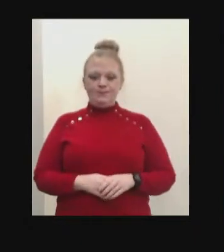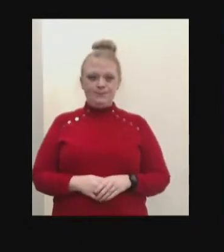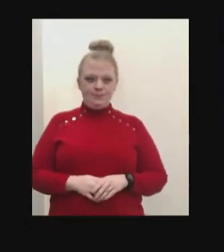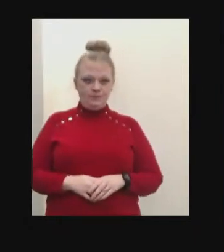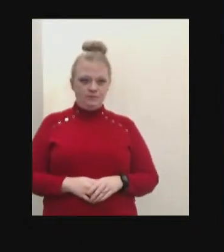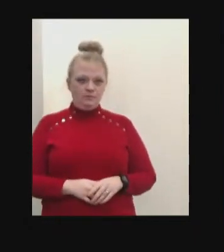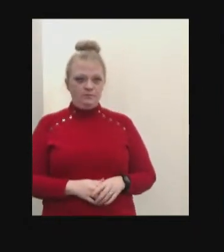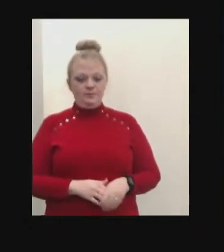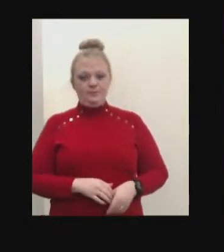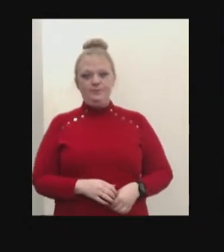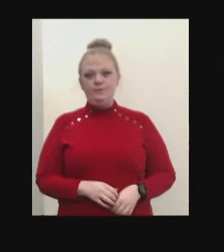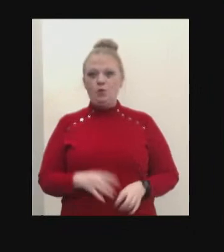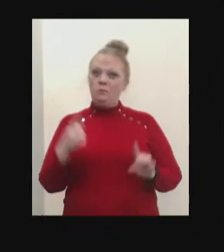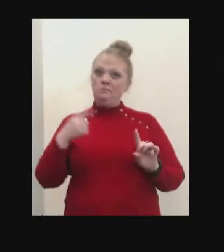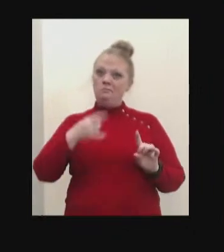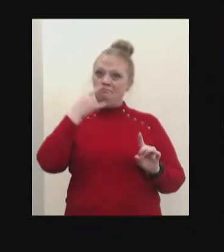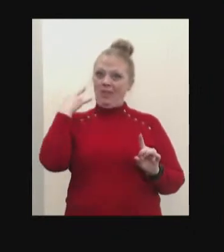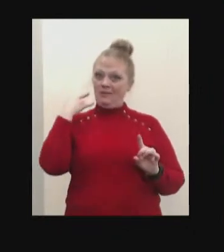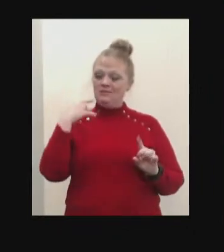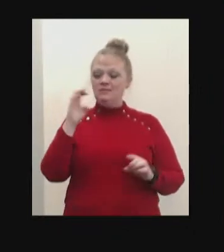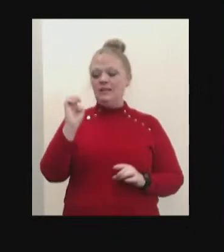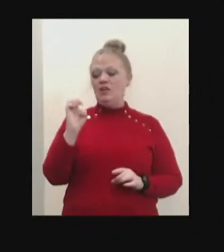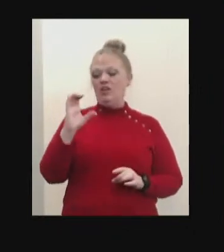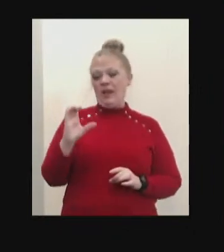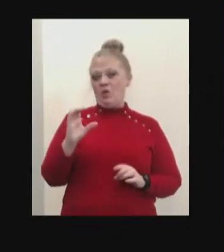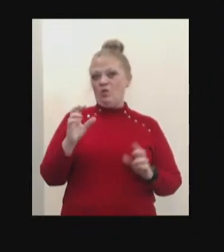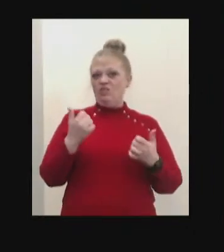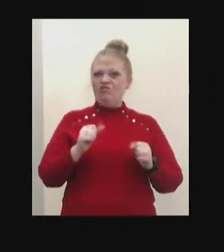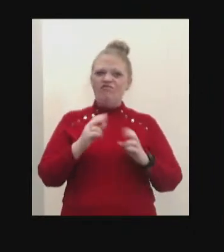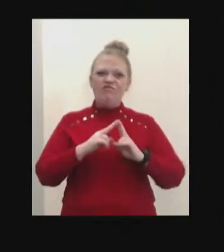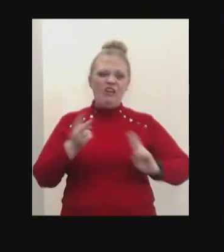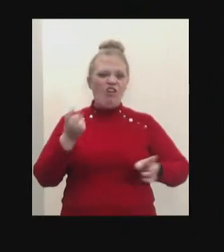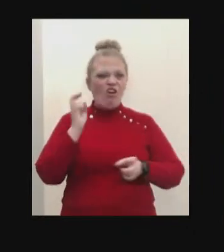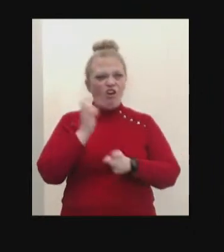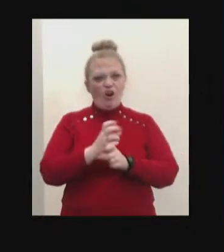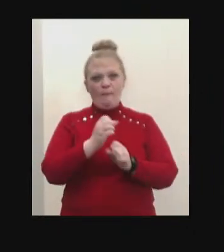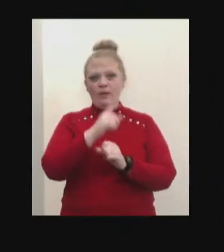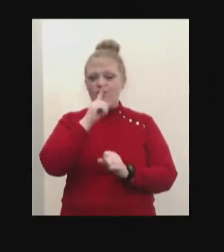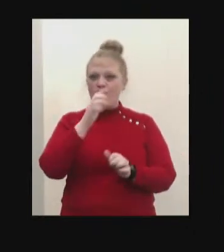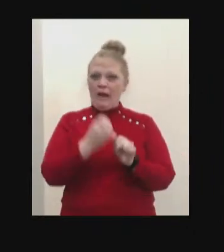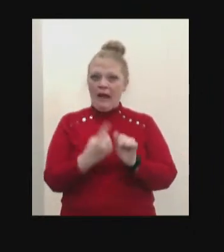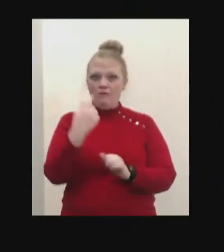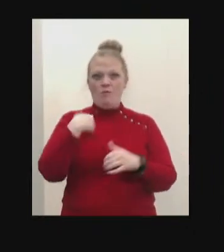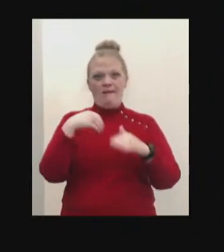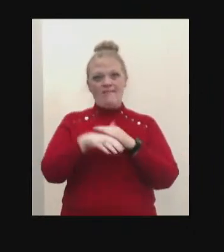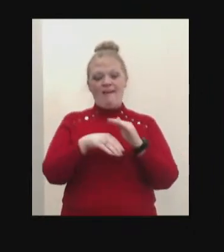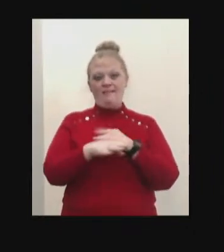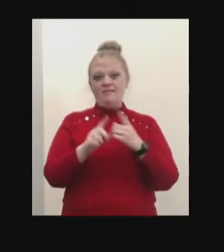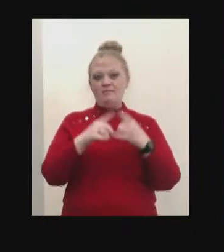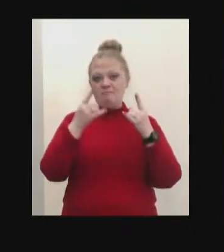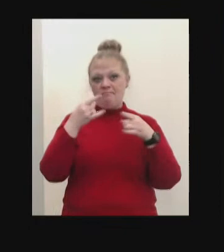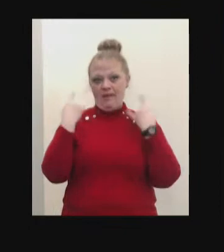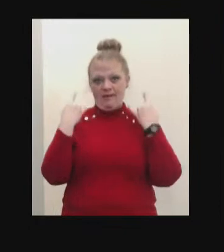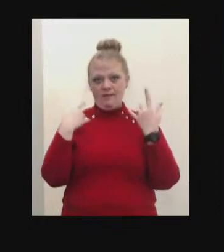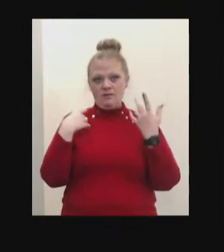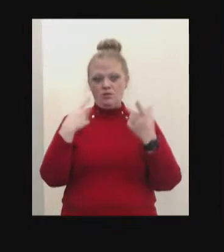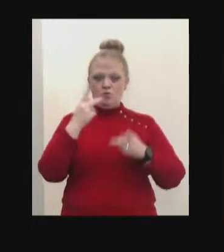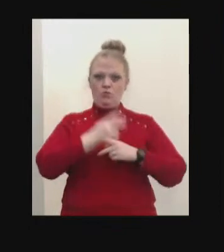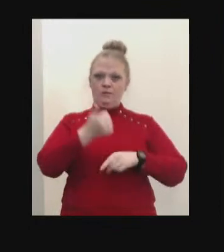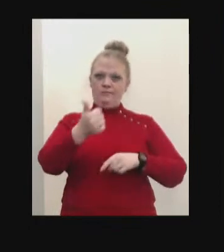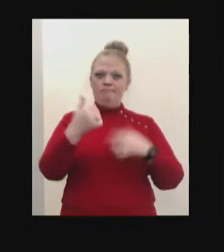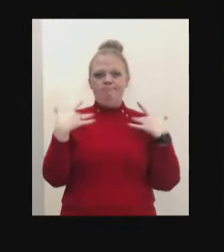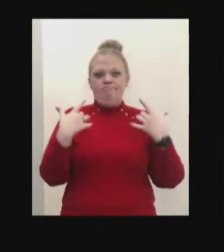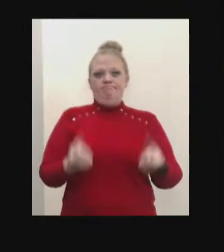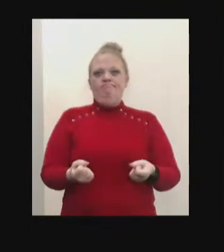masks, the Erie County is trying very hard to make sure that everybody has access to these masks to keep themselves healthy,